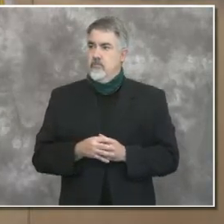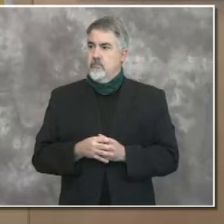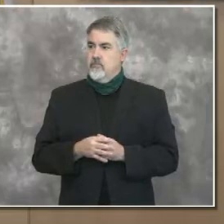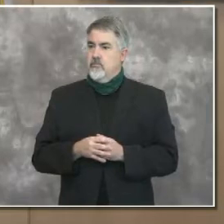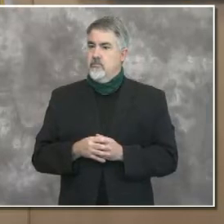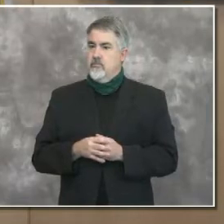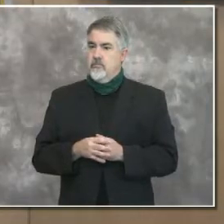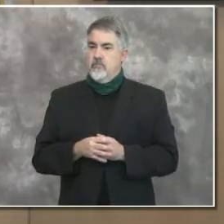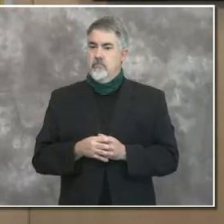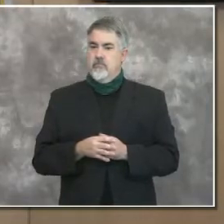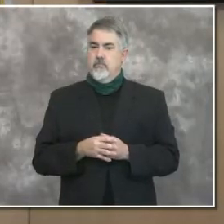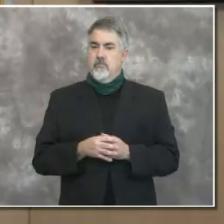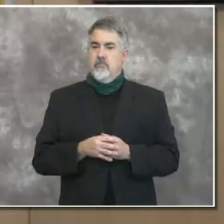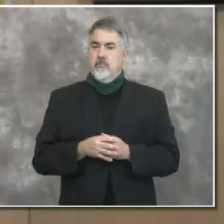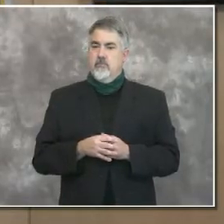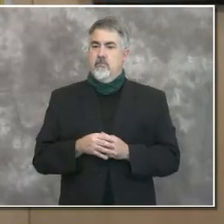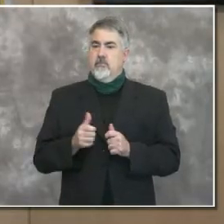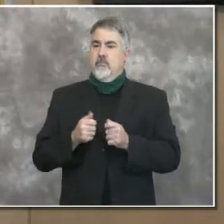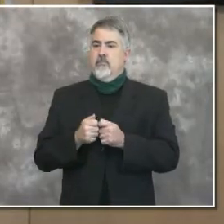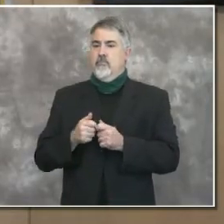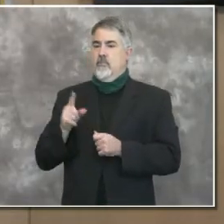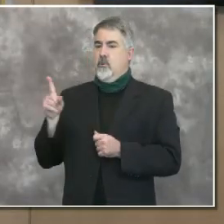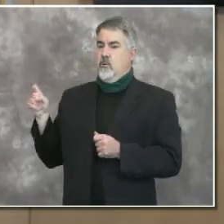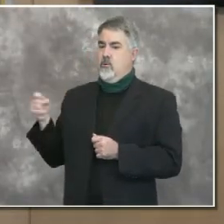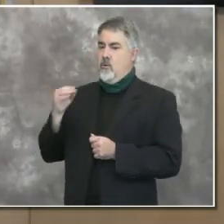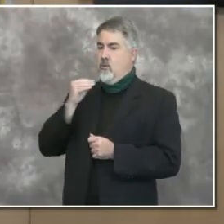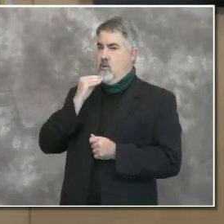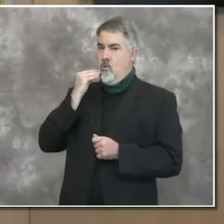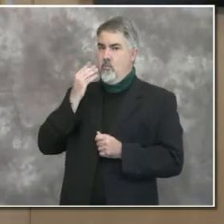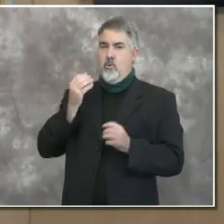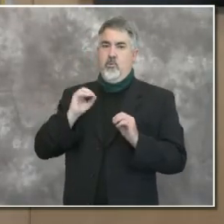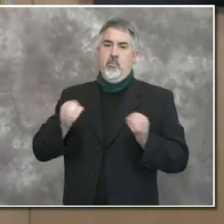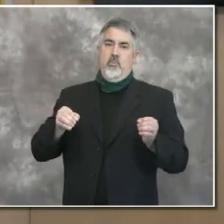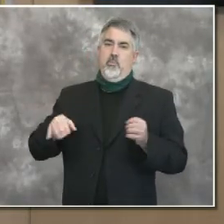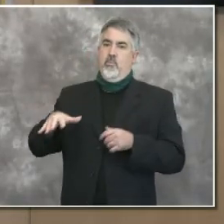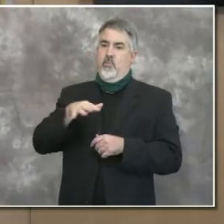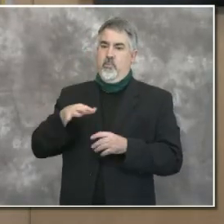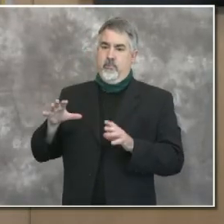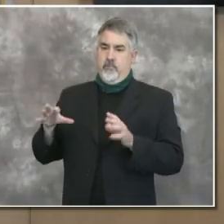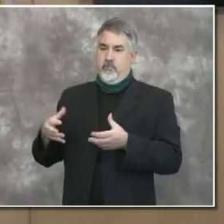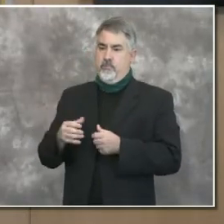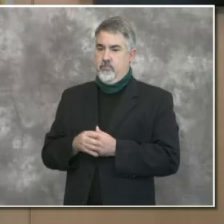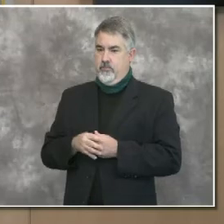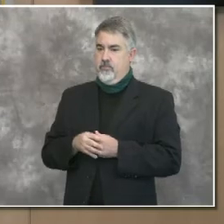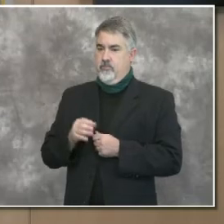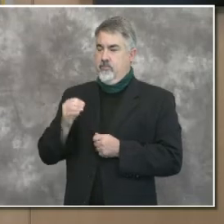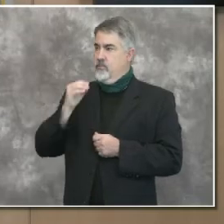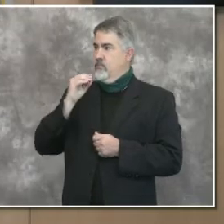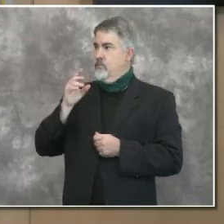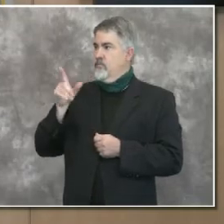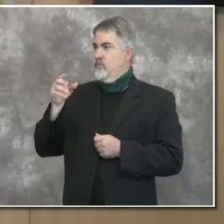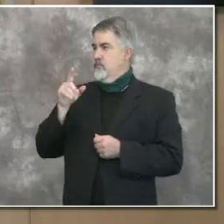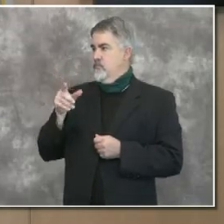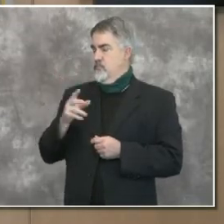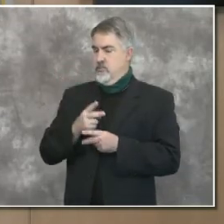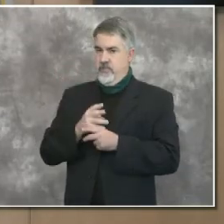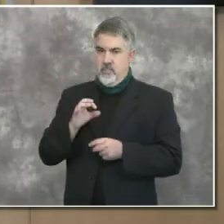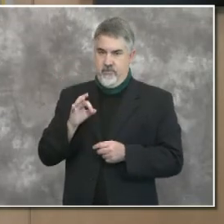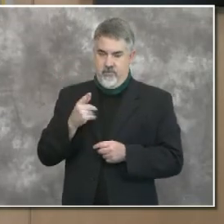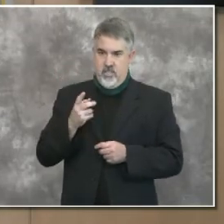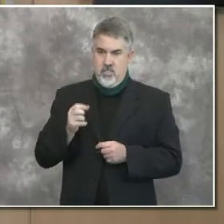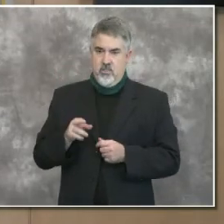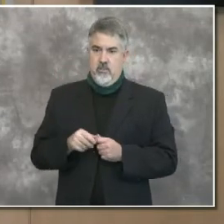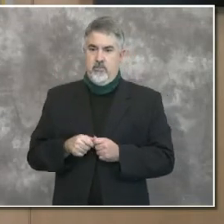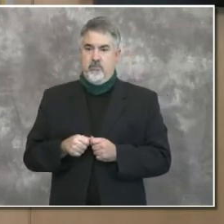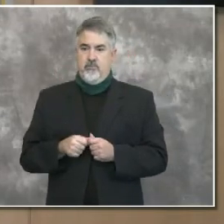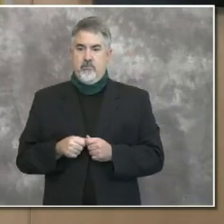This next question deals with the homeless at the convention center, and Supervisor Fletcher will respond. Yes, this one's from Lisa Halverstadt.